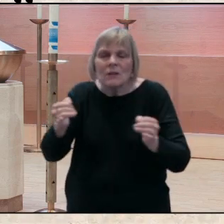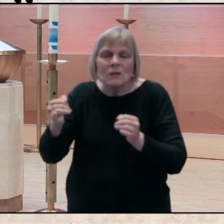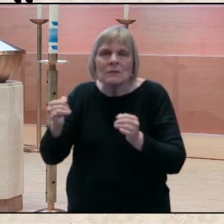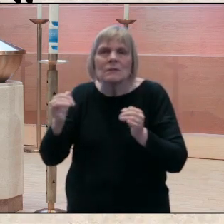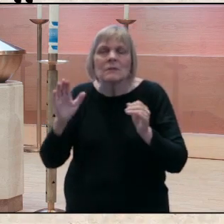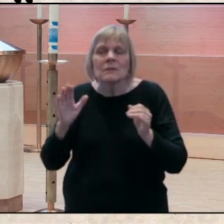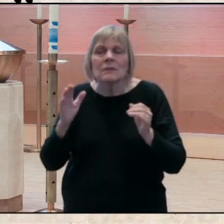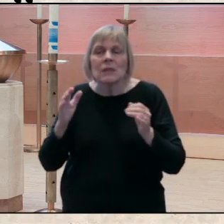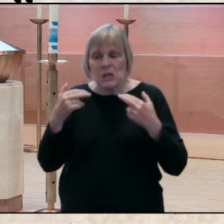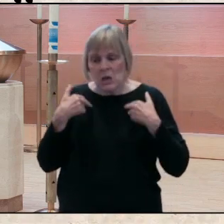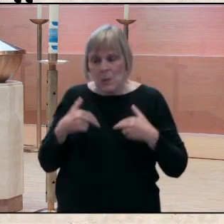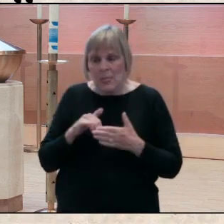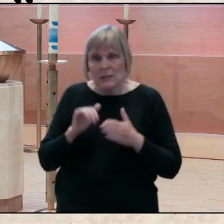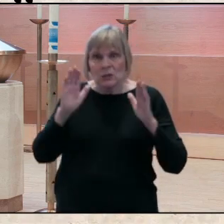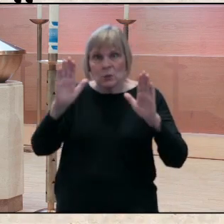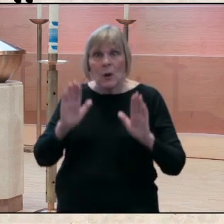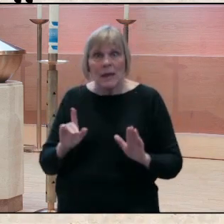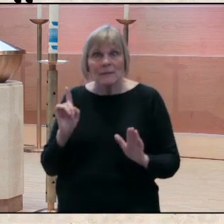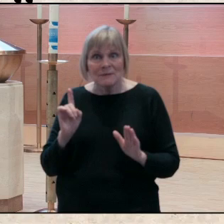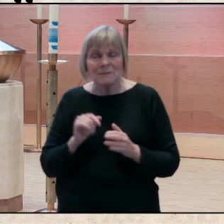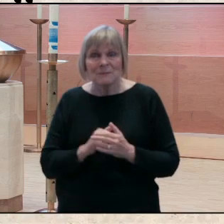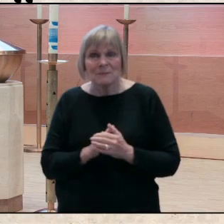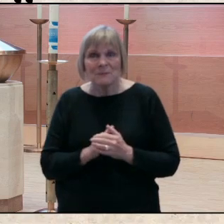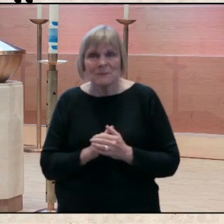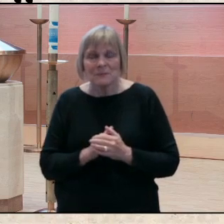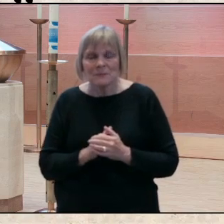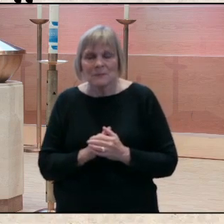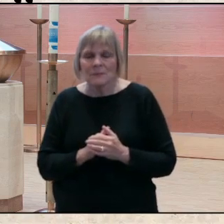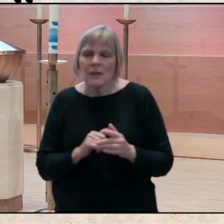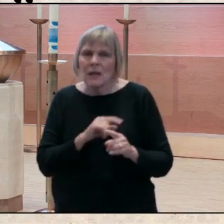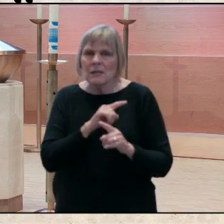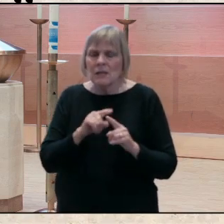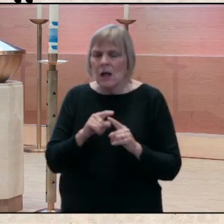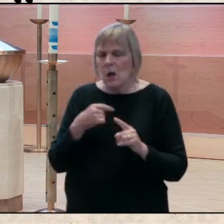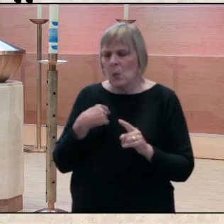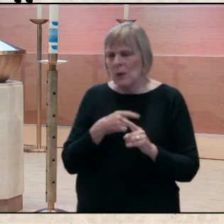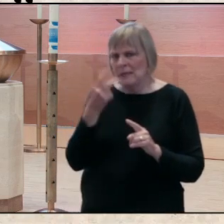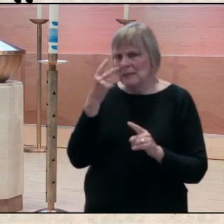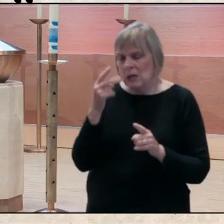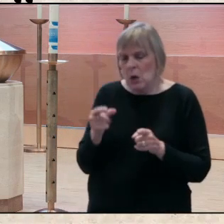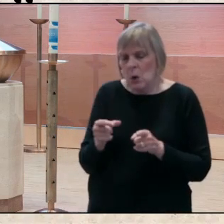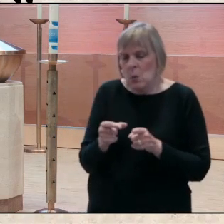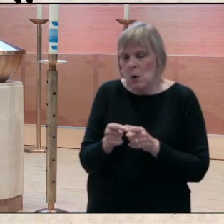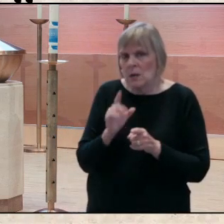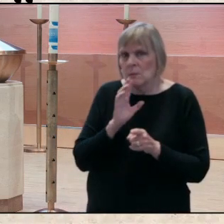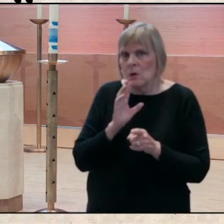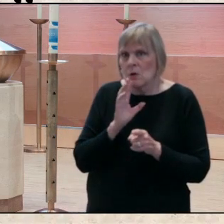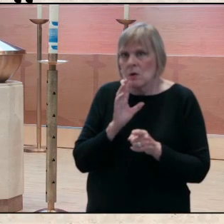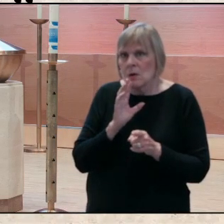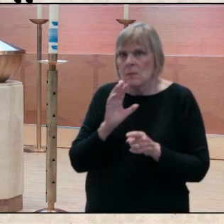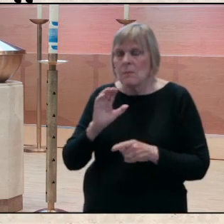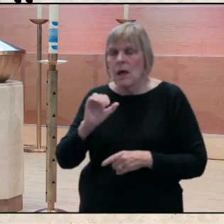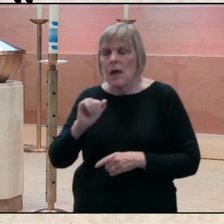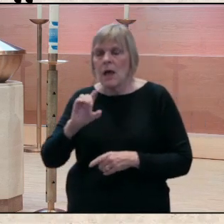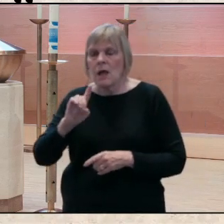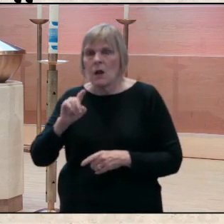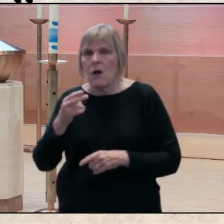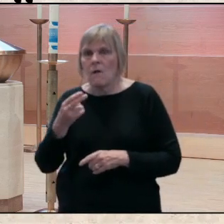sake of unity, this is great. Until we realize those words were spoken by Adolf Hitler.